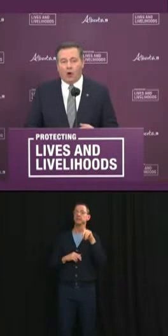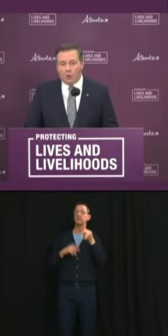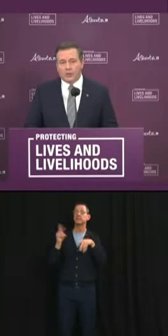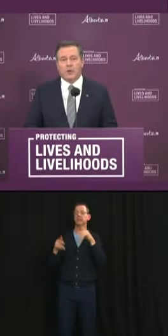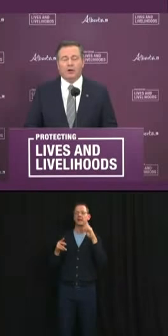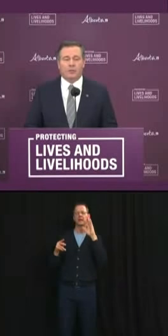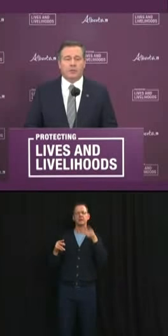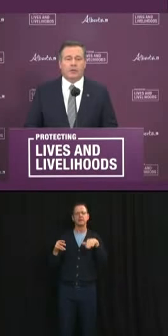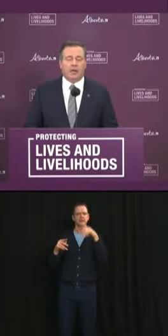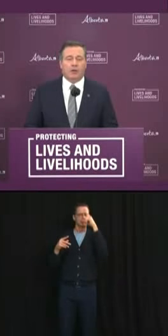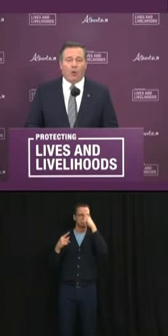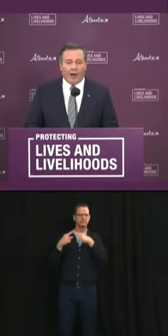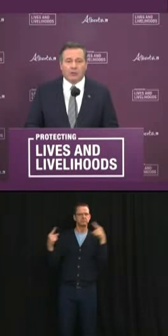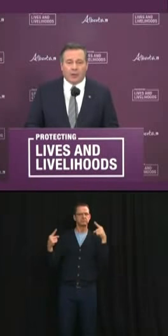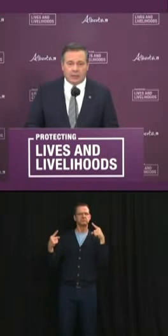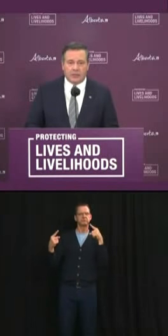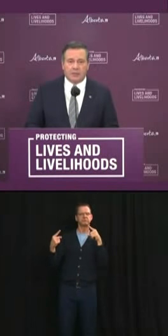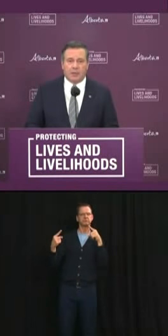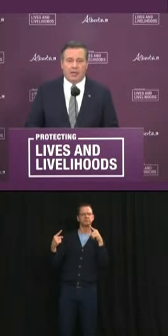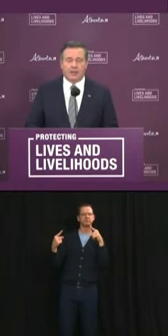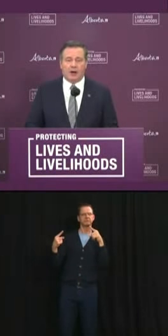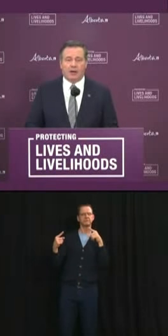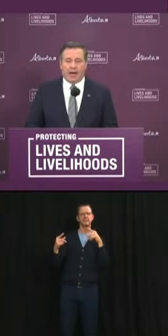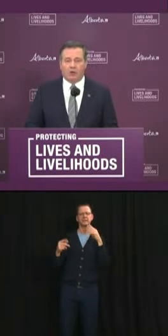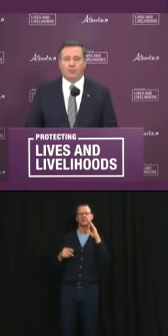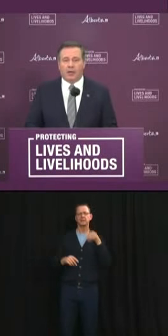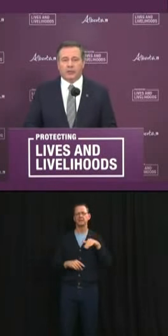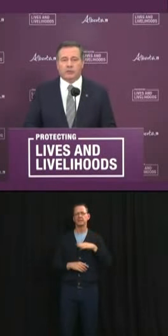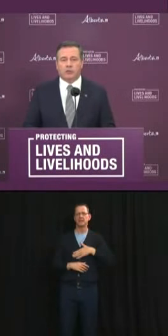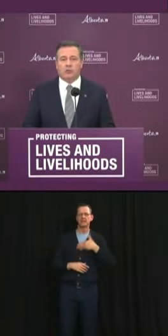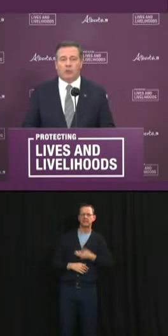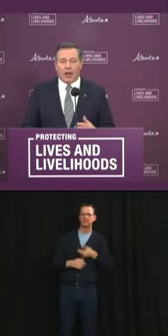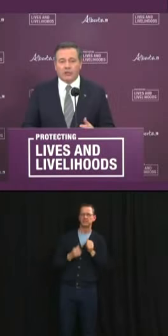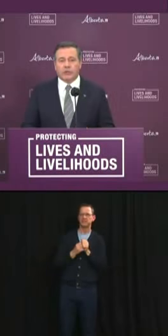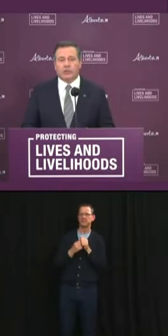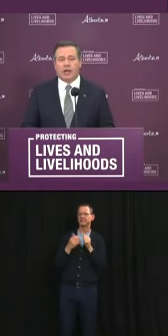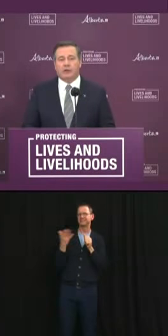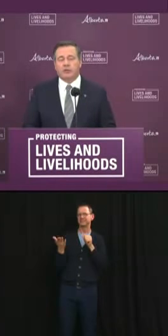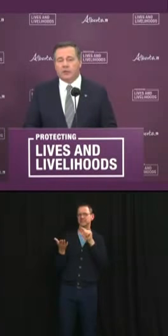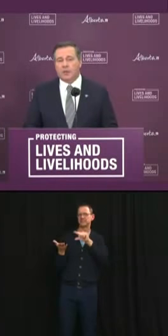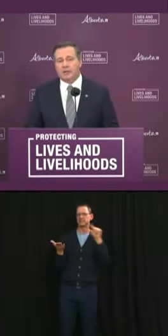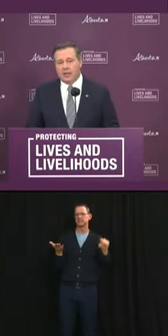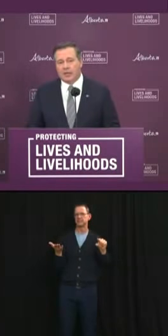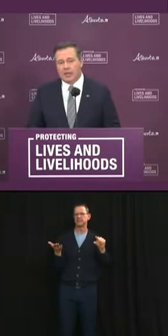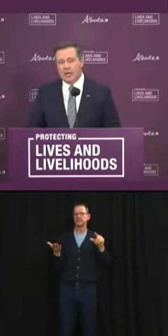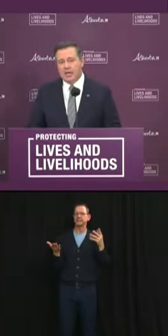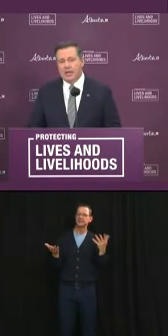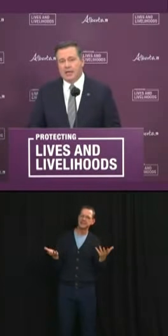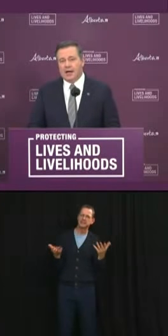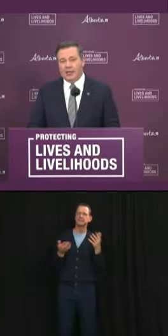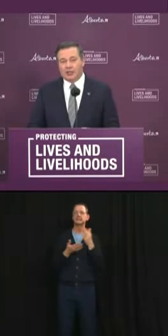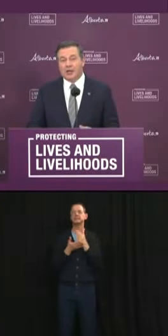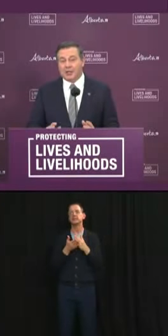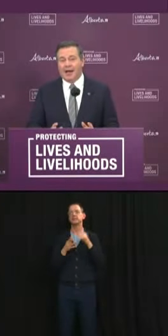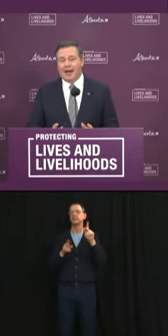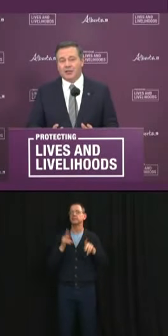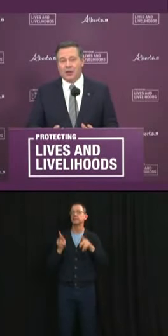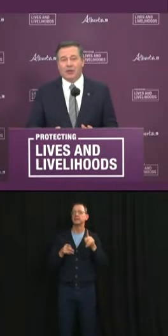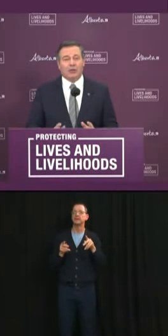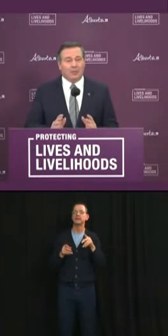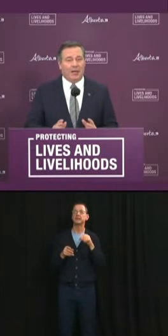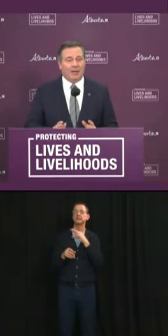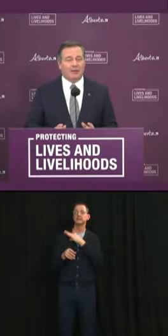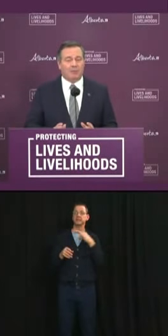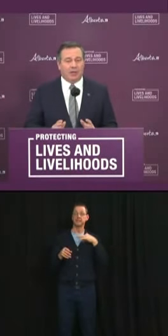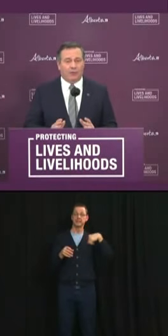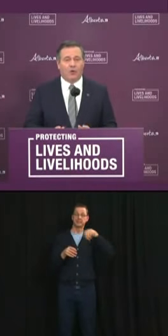I've always welcomed a wide-ranging debate on how best to rise to the challenge of this pandemic. I just ask that